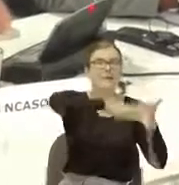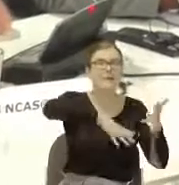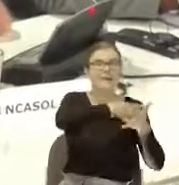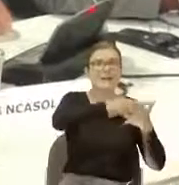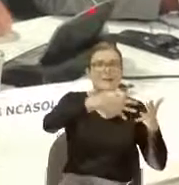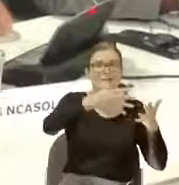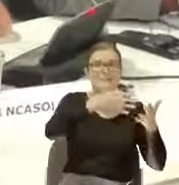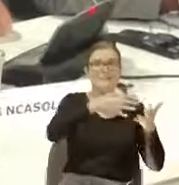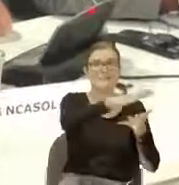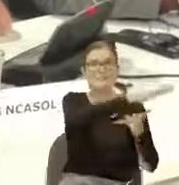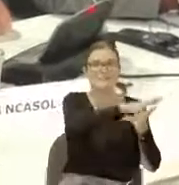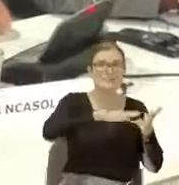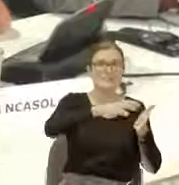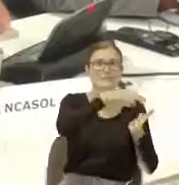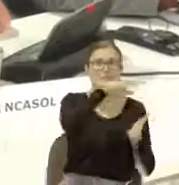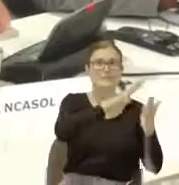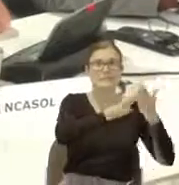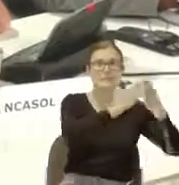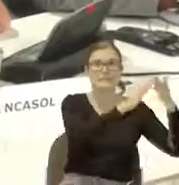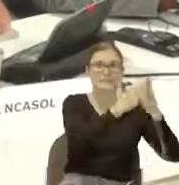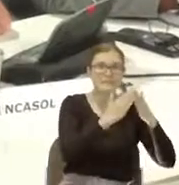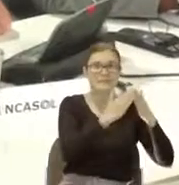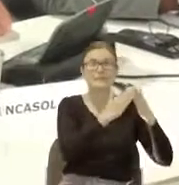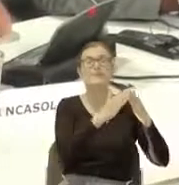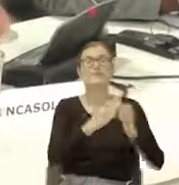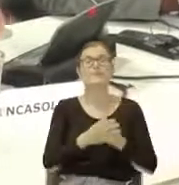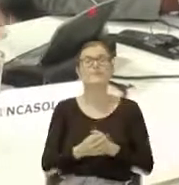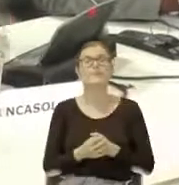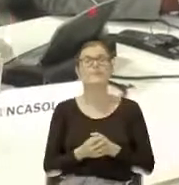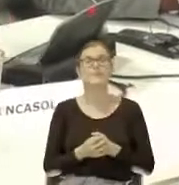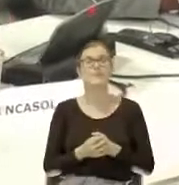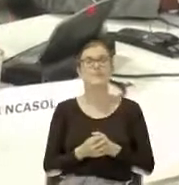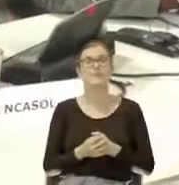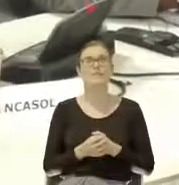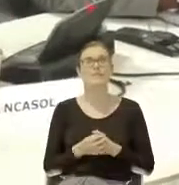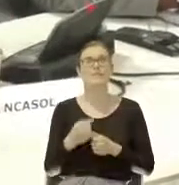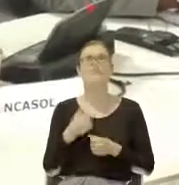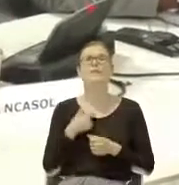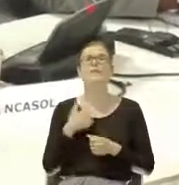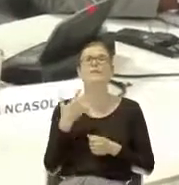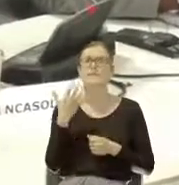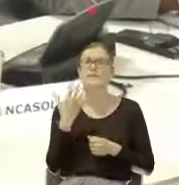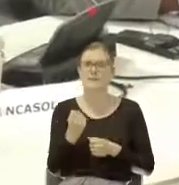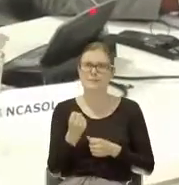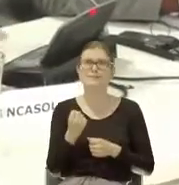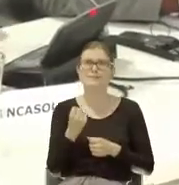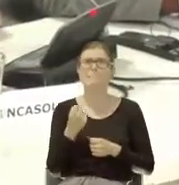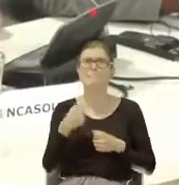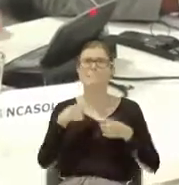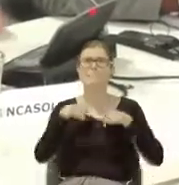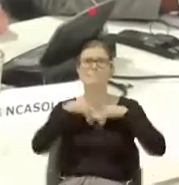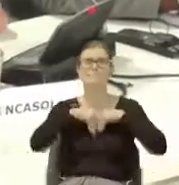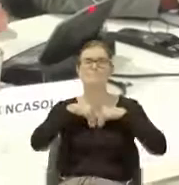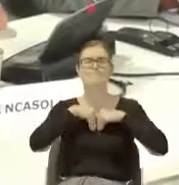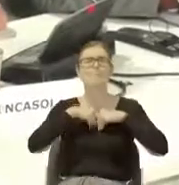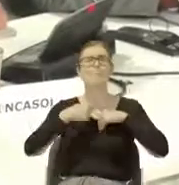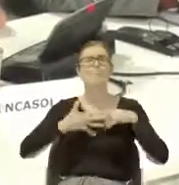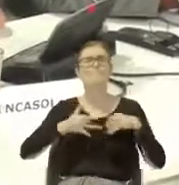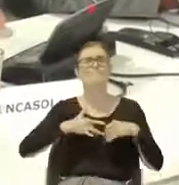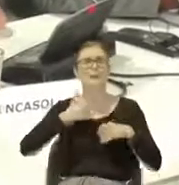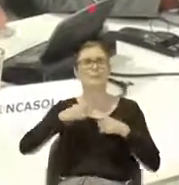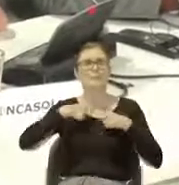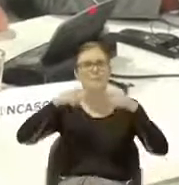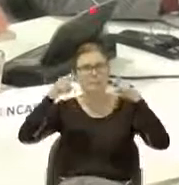municipalities, from the mayors. We are oriented towards an inclusive, green, and digital